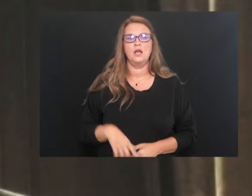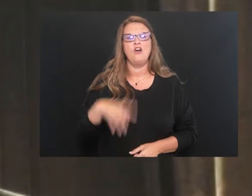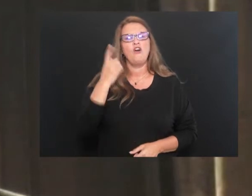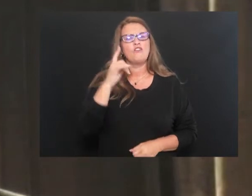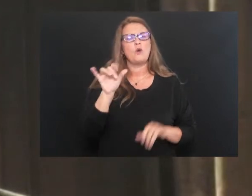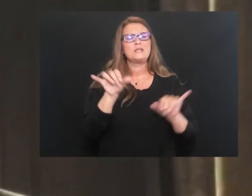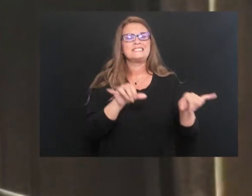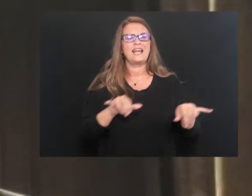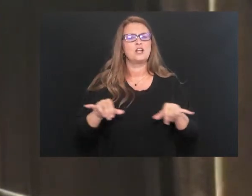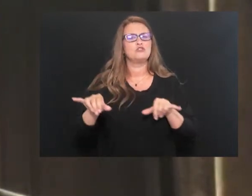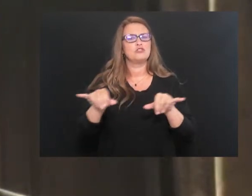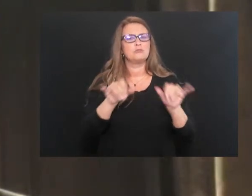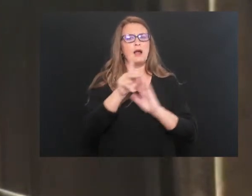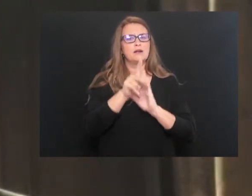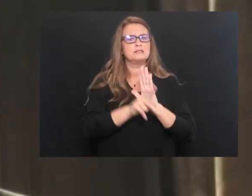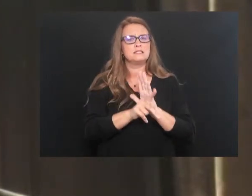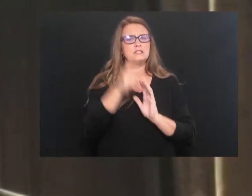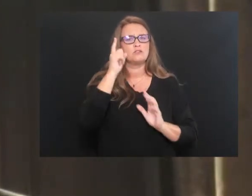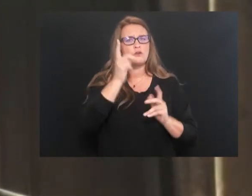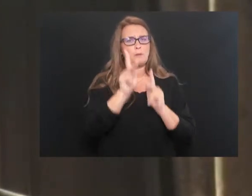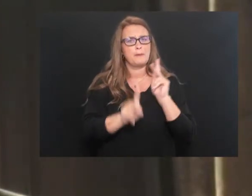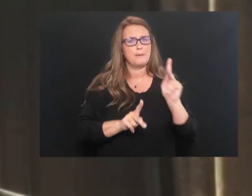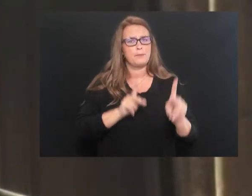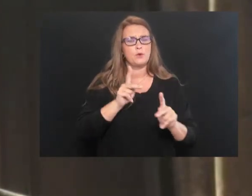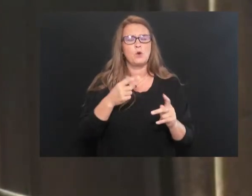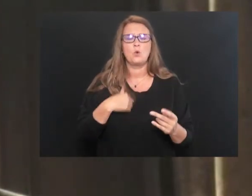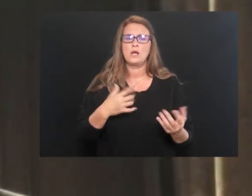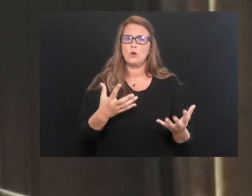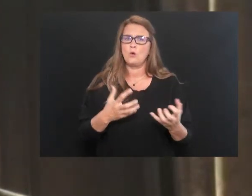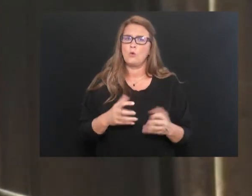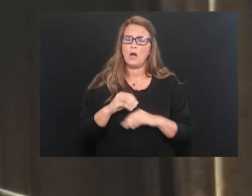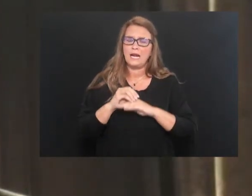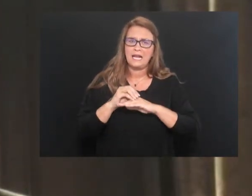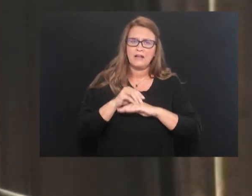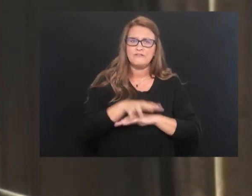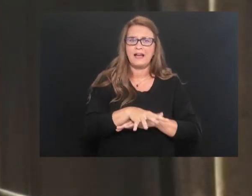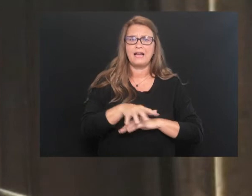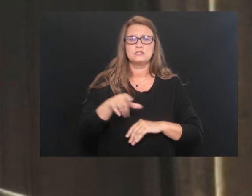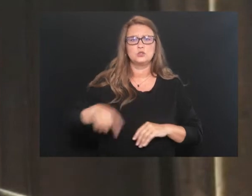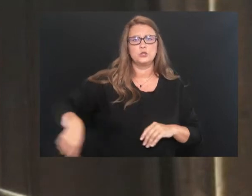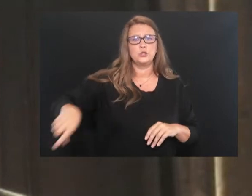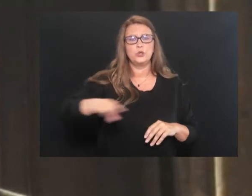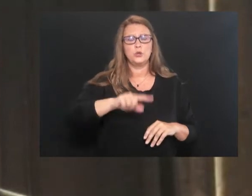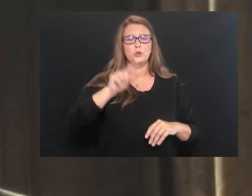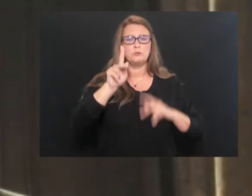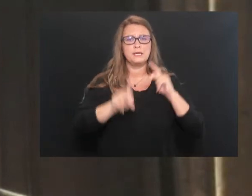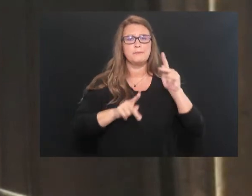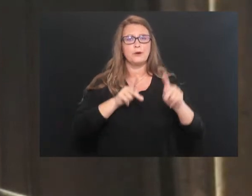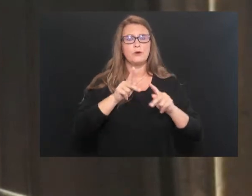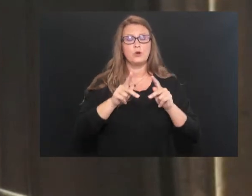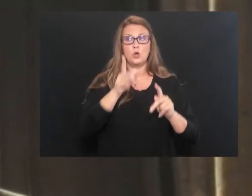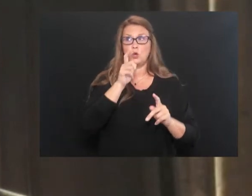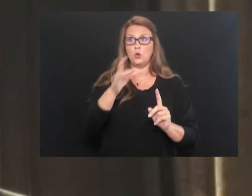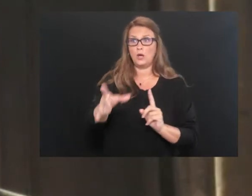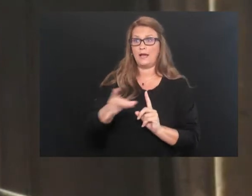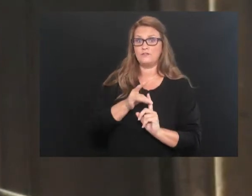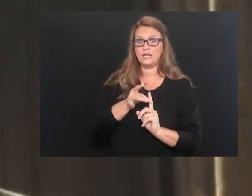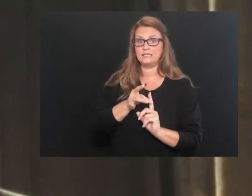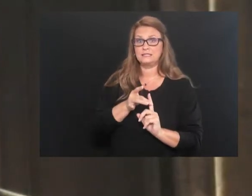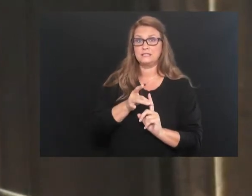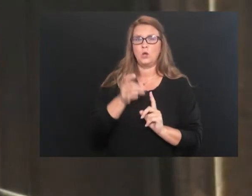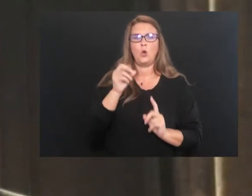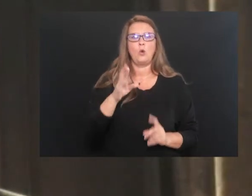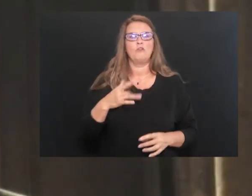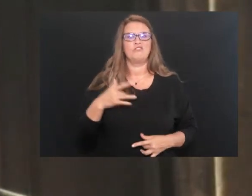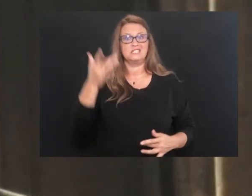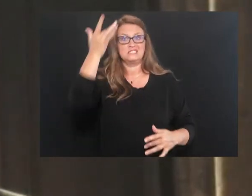are infected, certainly we would advise for everybody who's infected or has symptoms to get tested. That